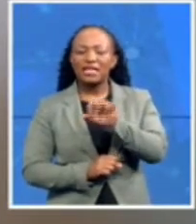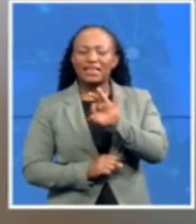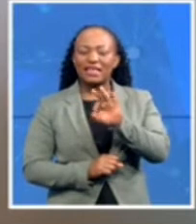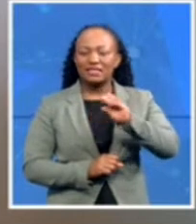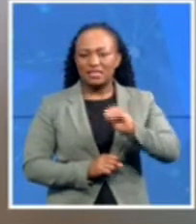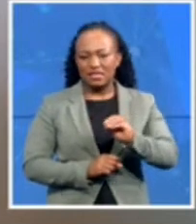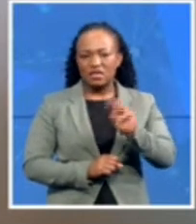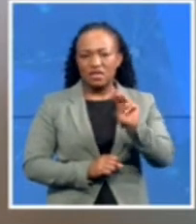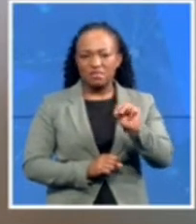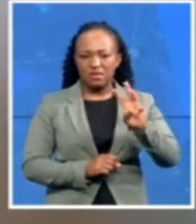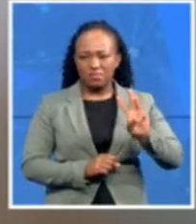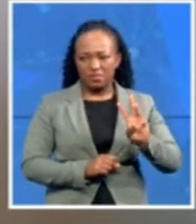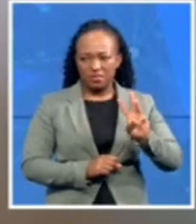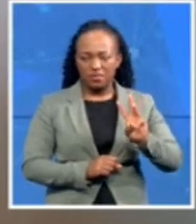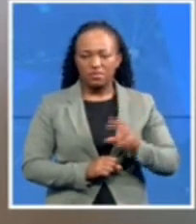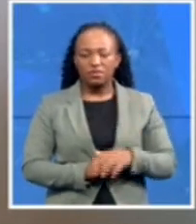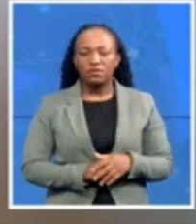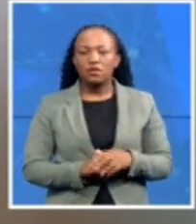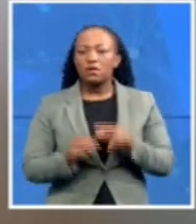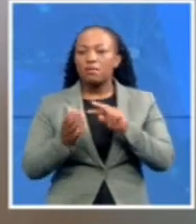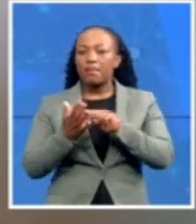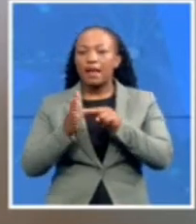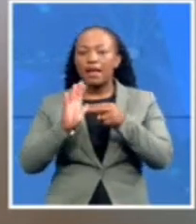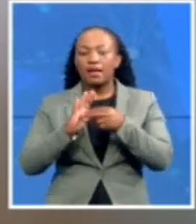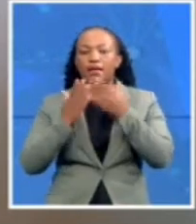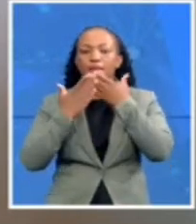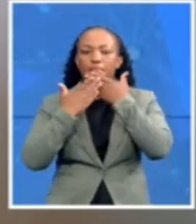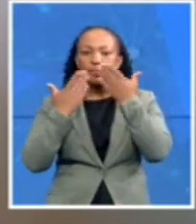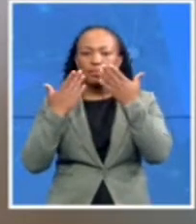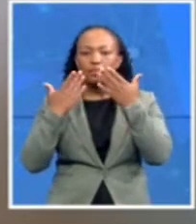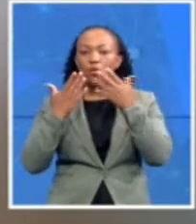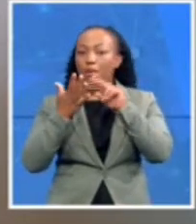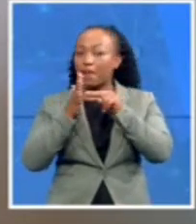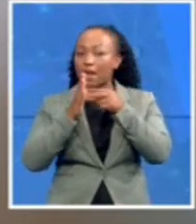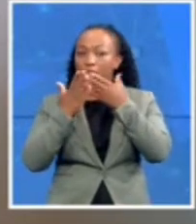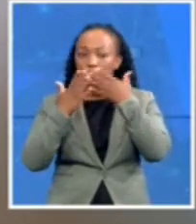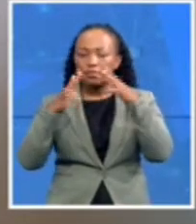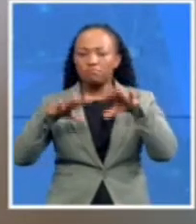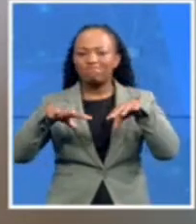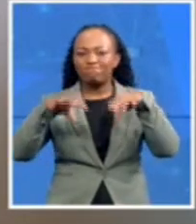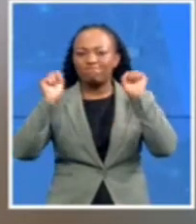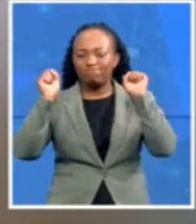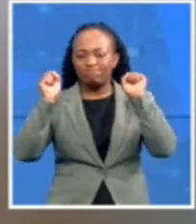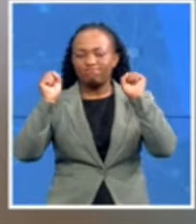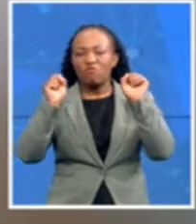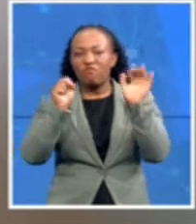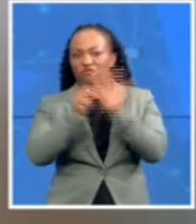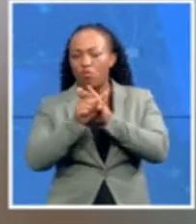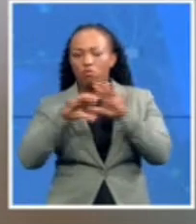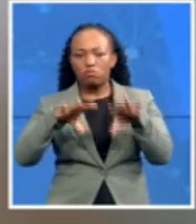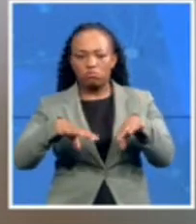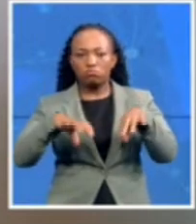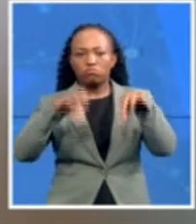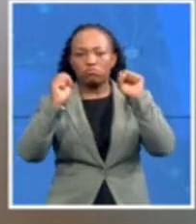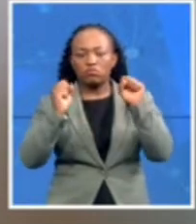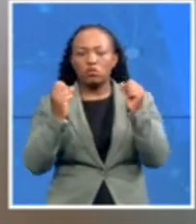Unplanned outages, full outages, today amount to